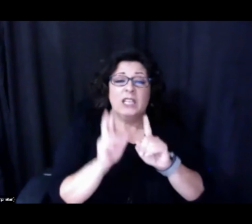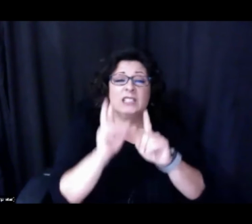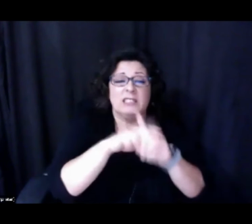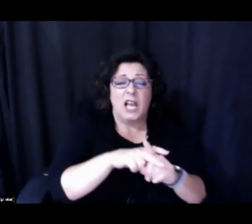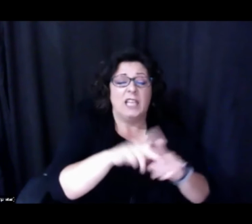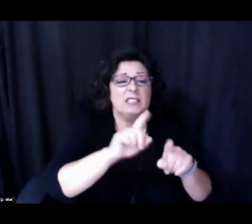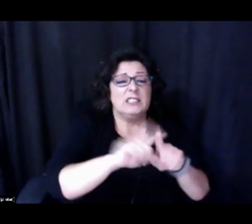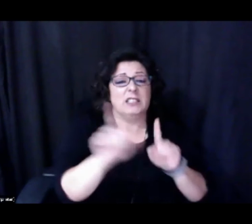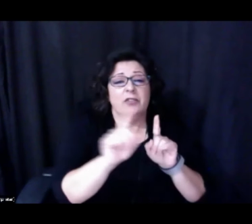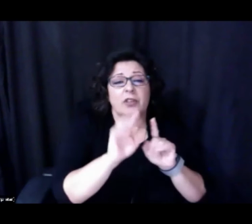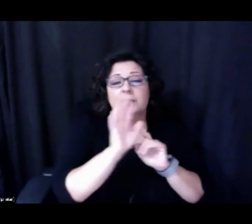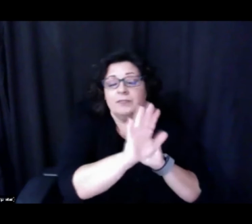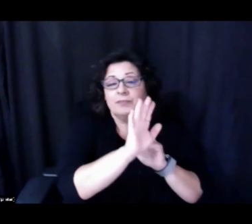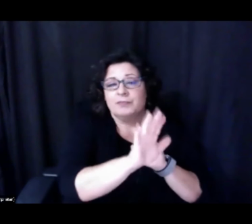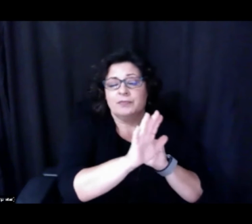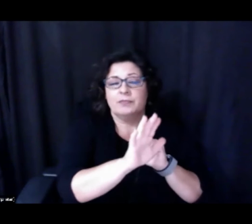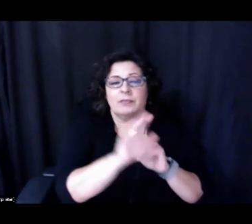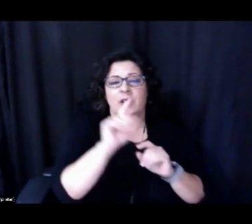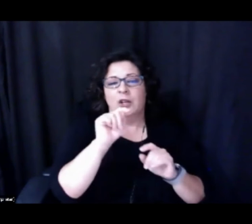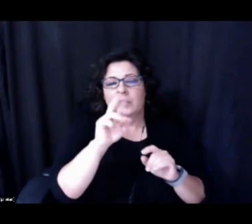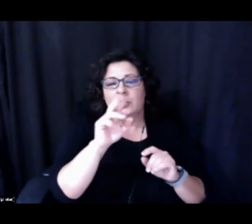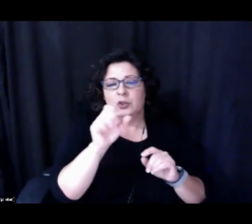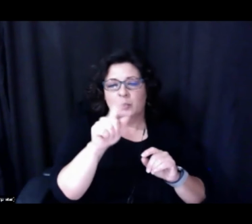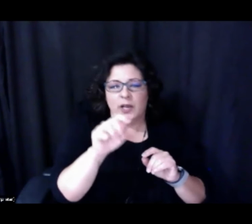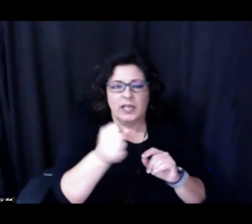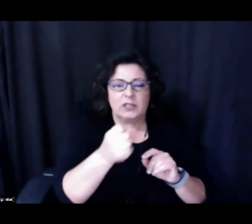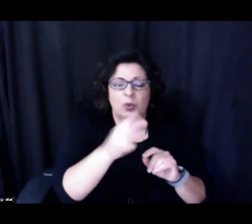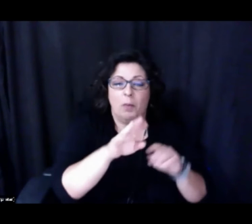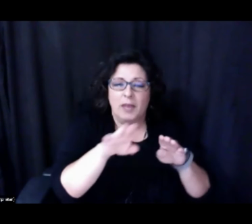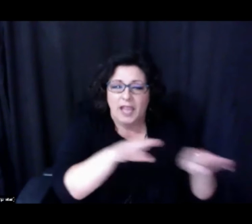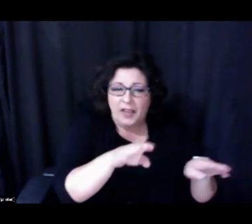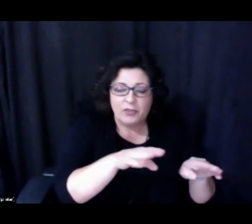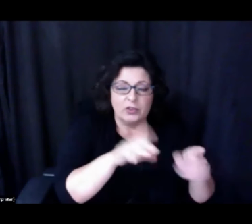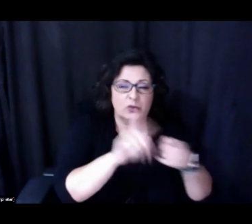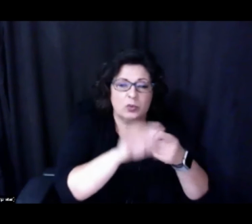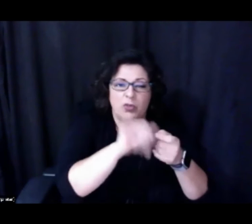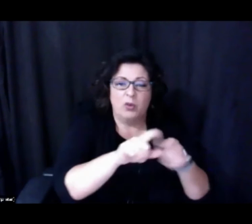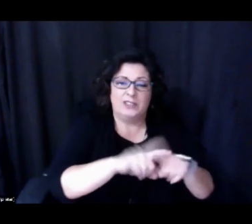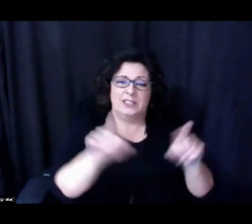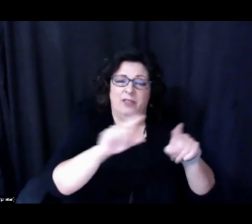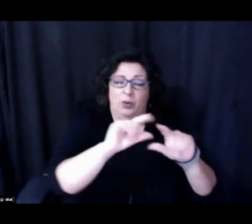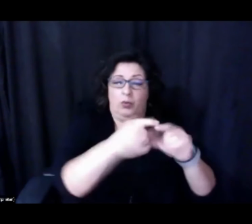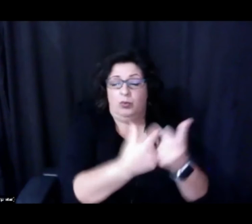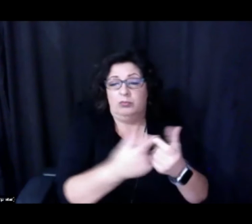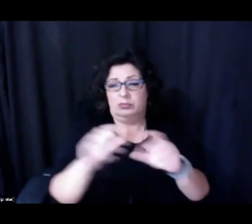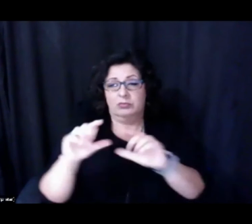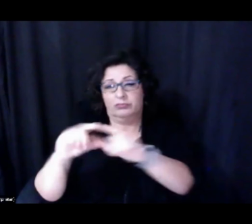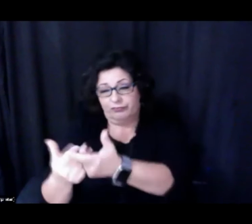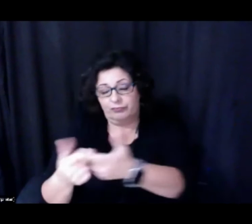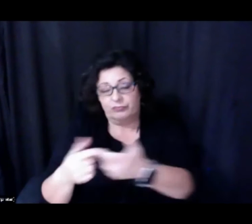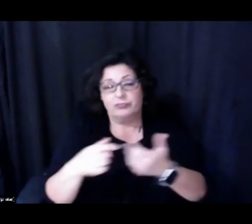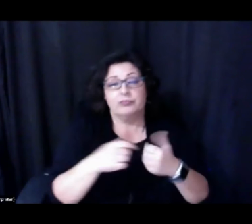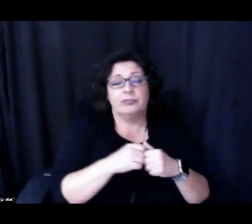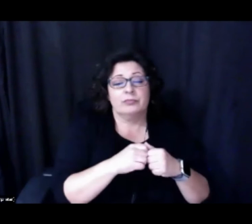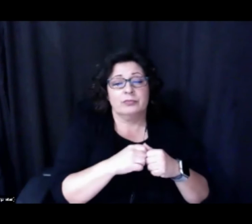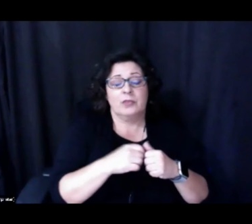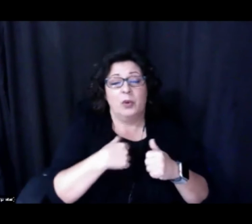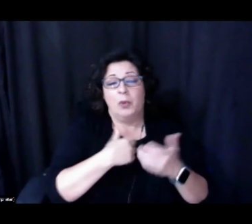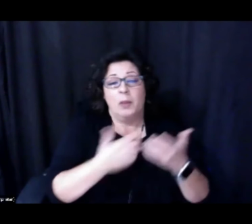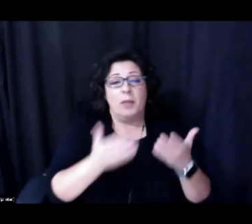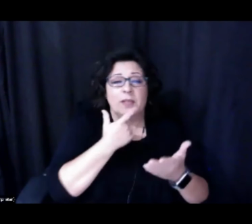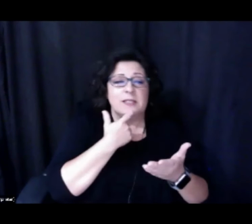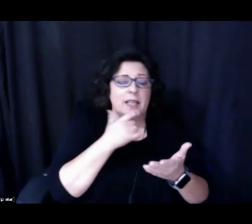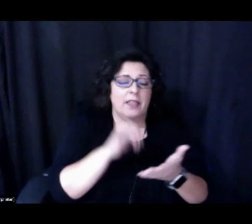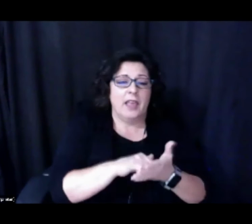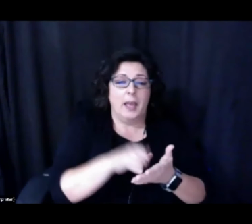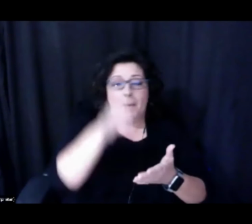different traits or behaviors to those different groups, right? So we might say